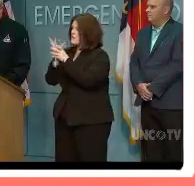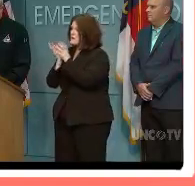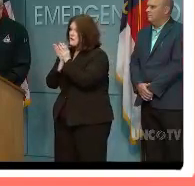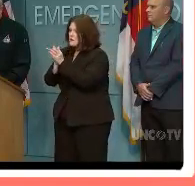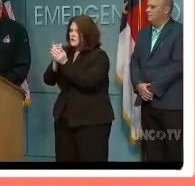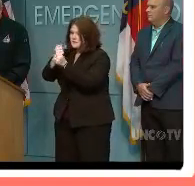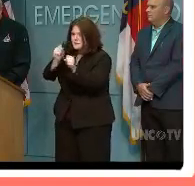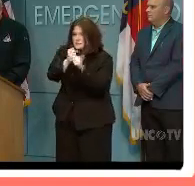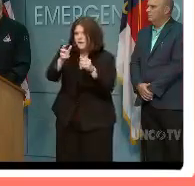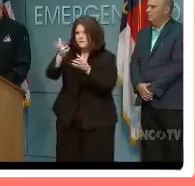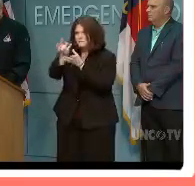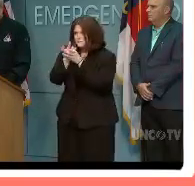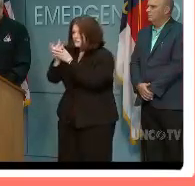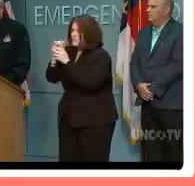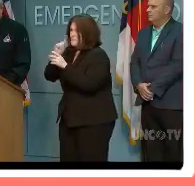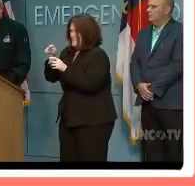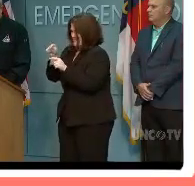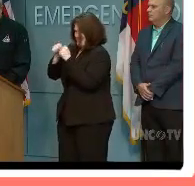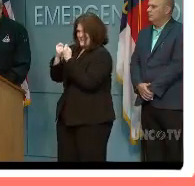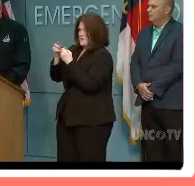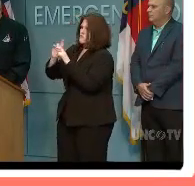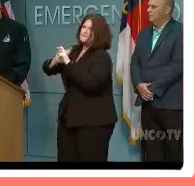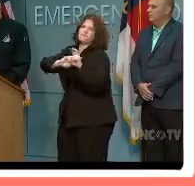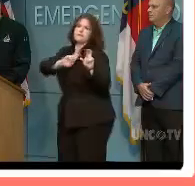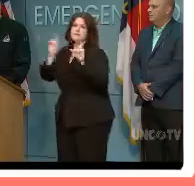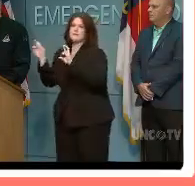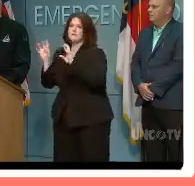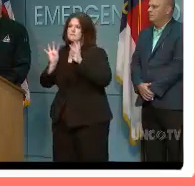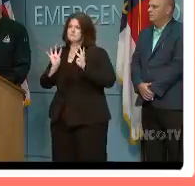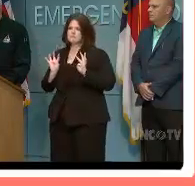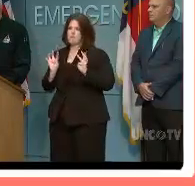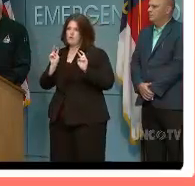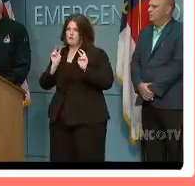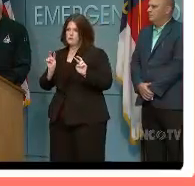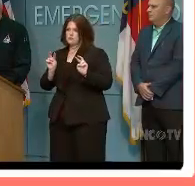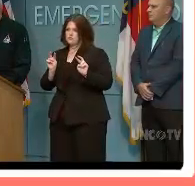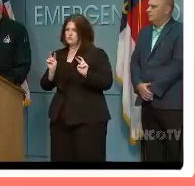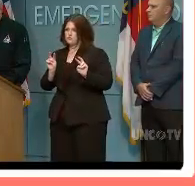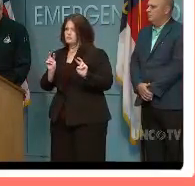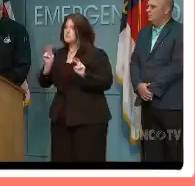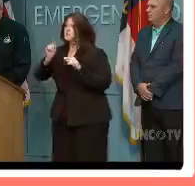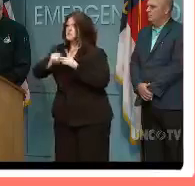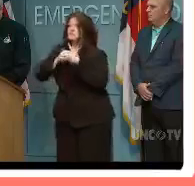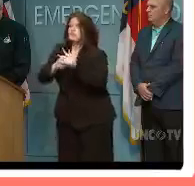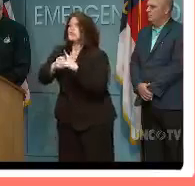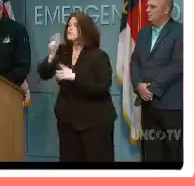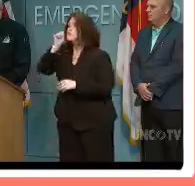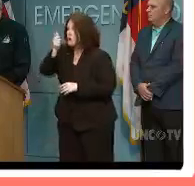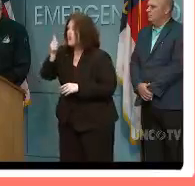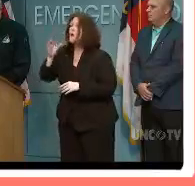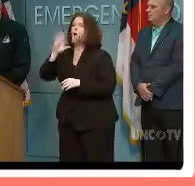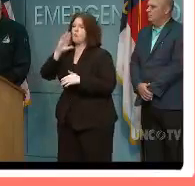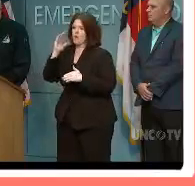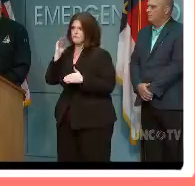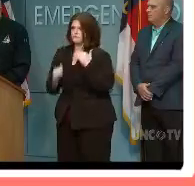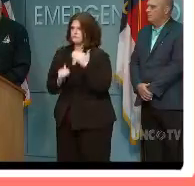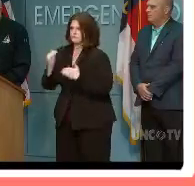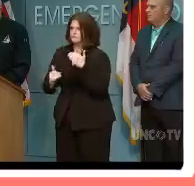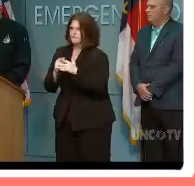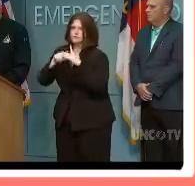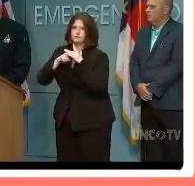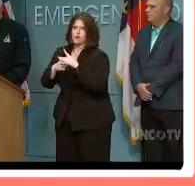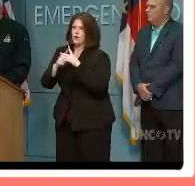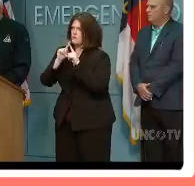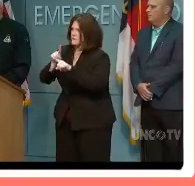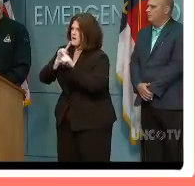the time to be prepared beginning tomorrow when we'll have to engage in the response. Finally, I'd just like to